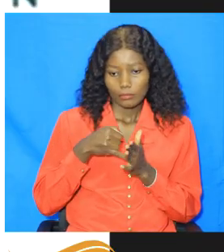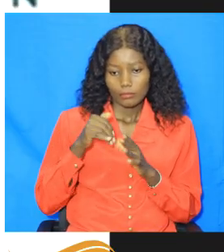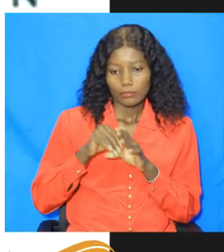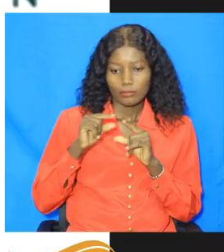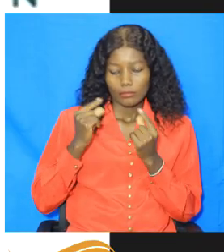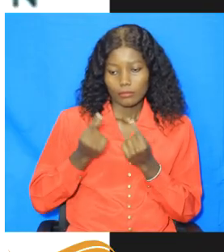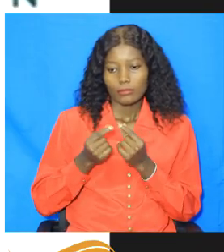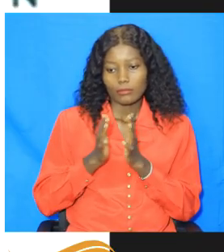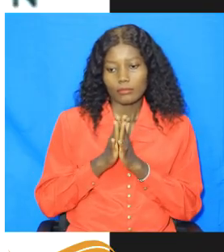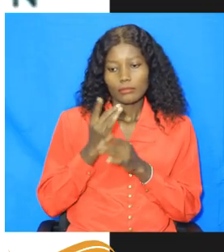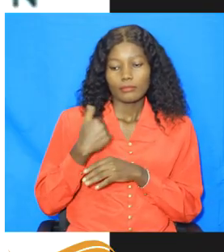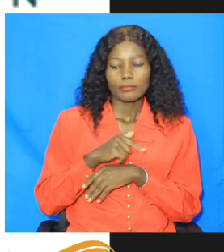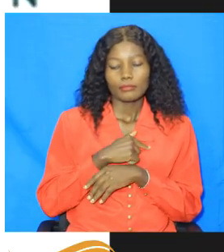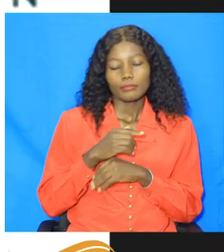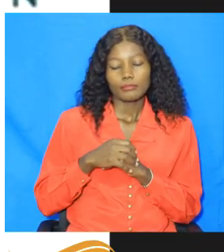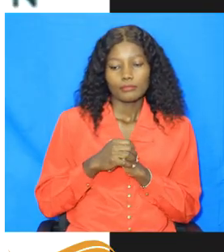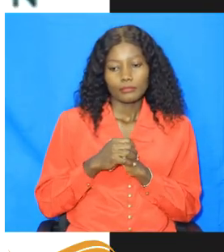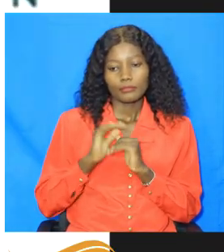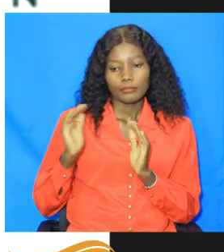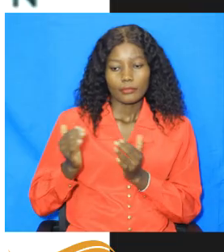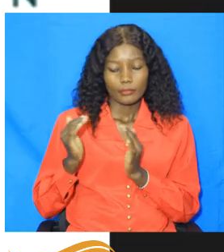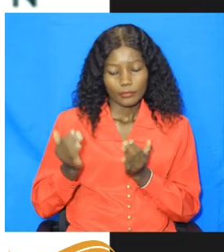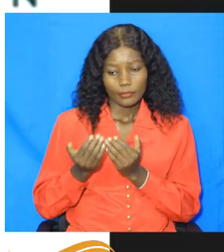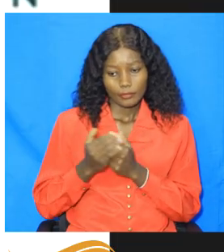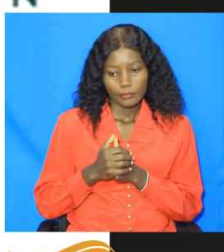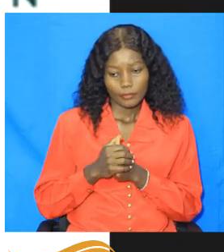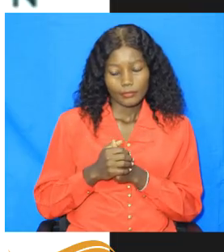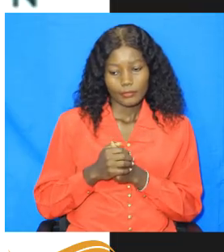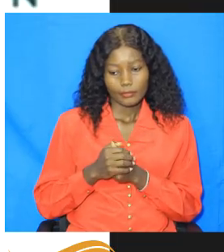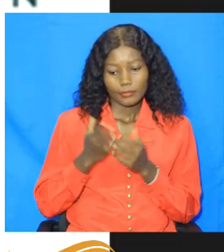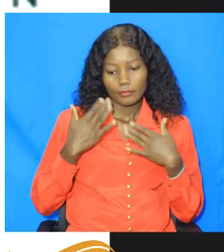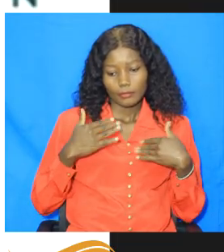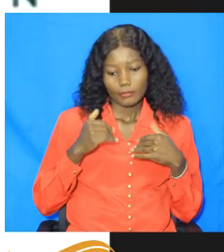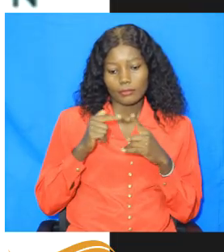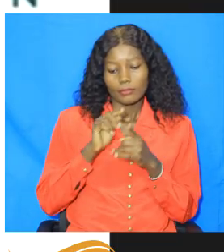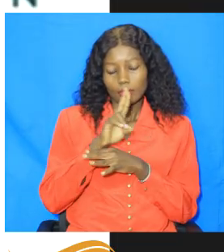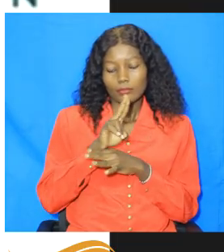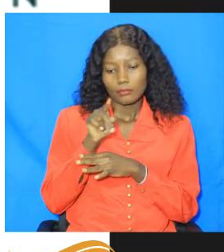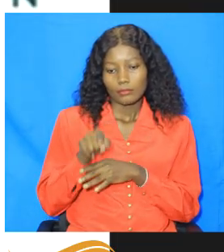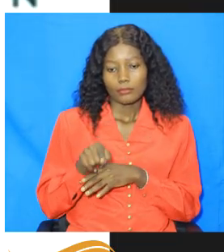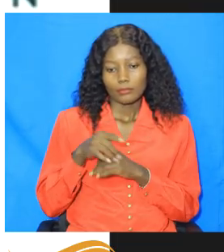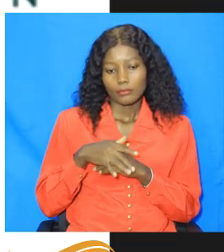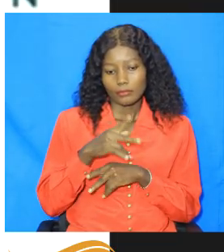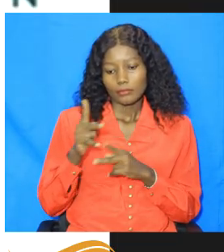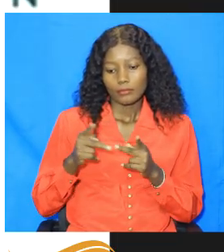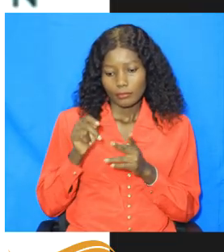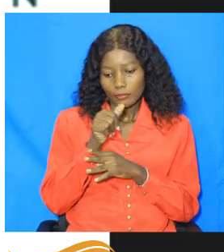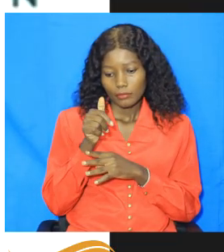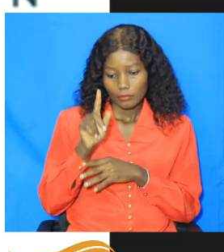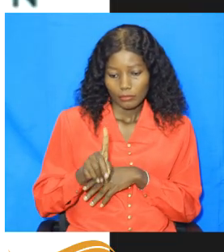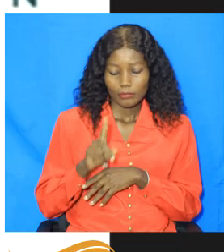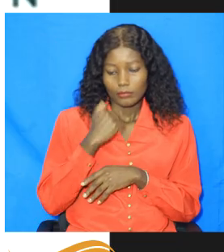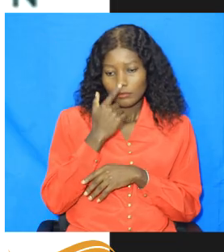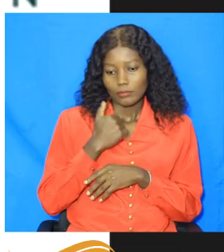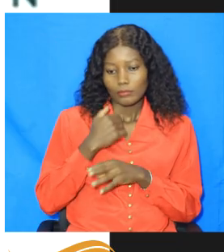And we encourage people to use this platform. Anyone who has